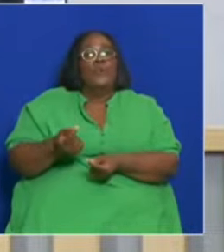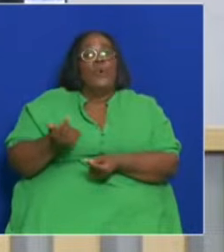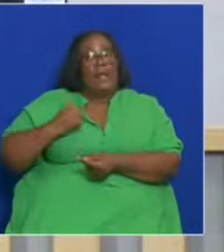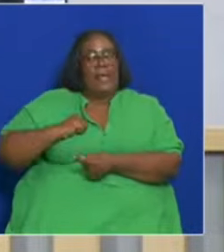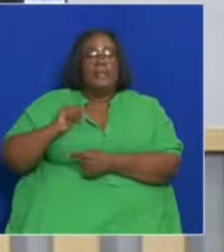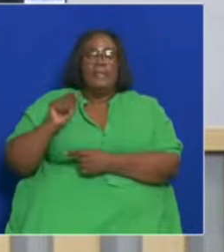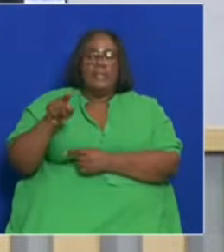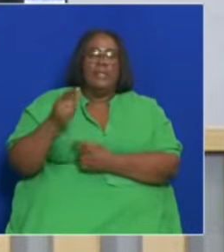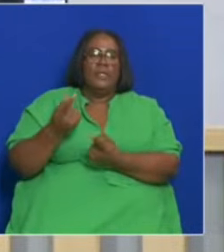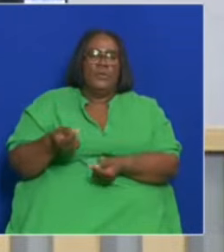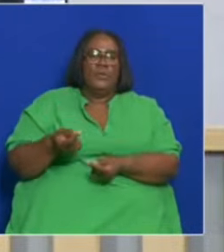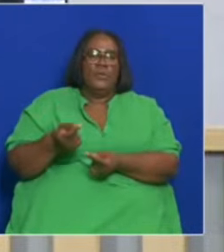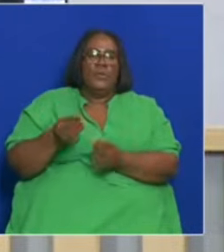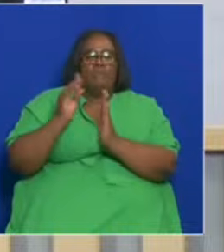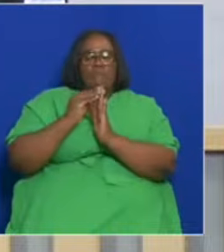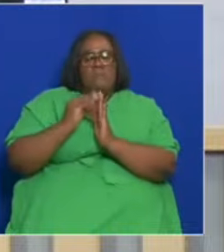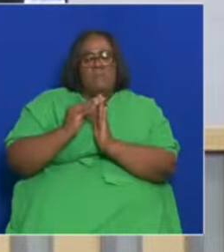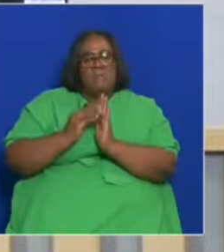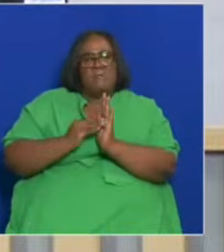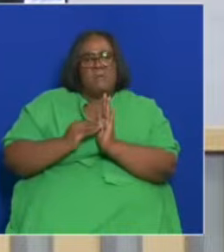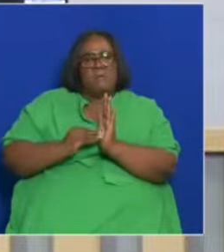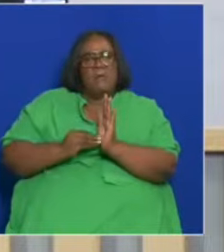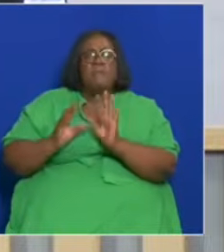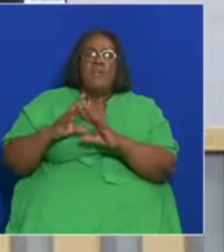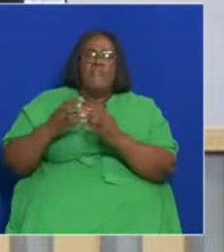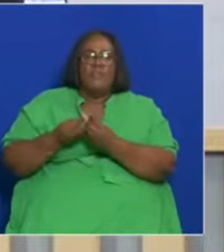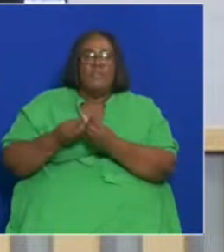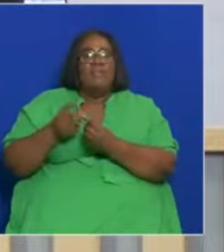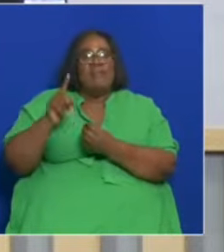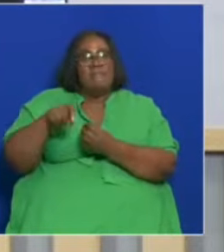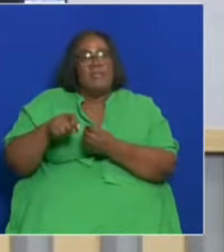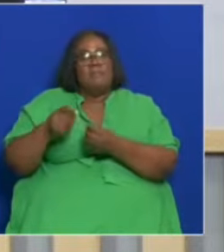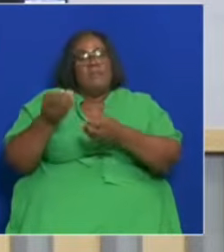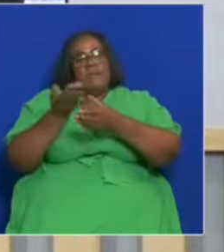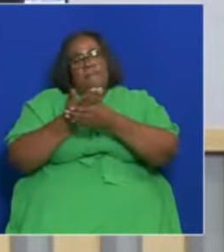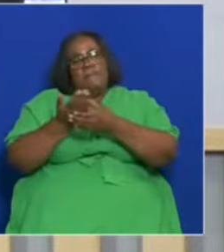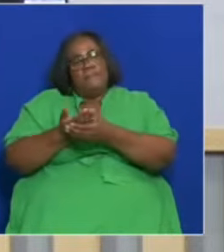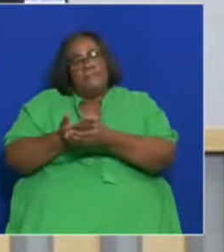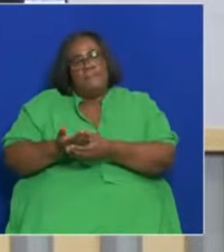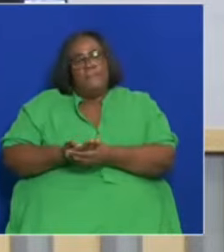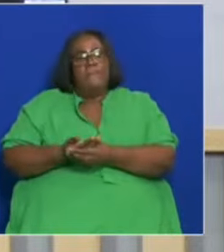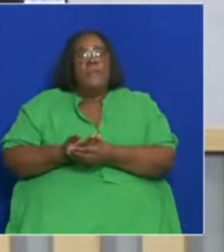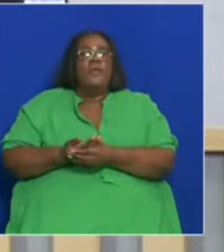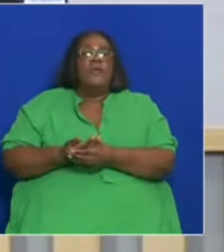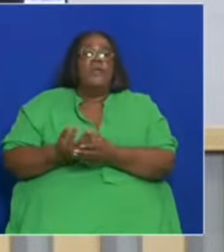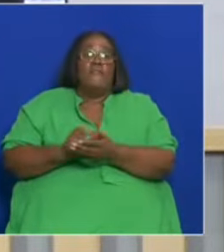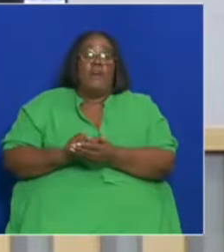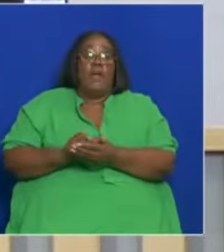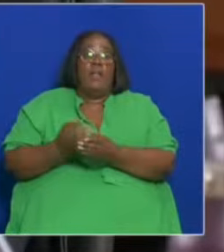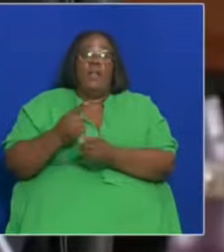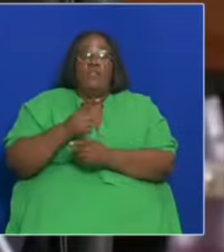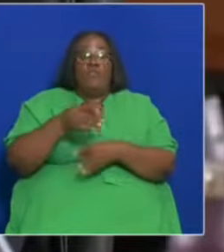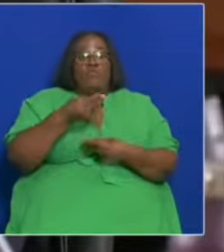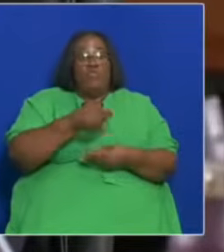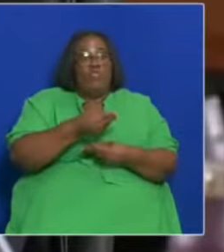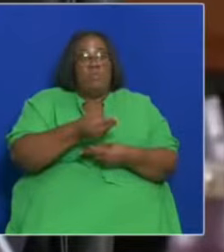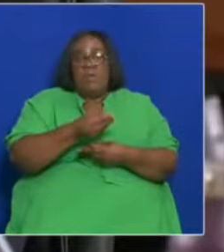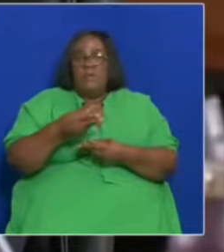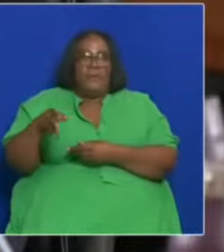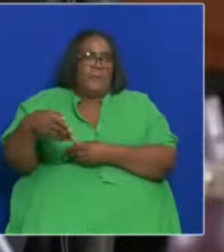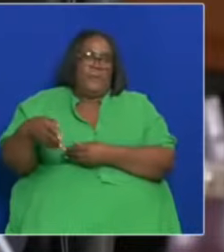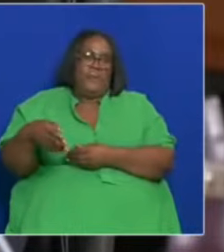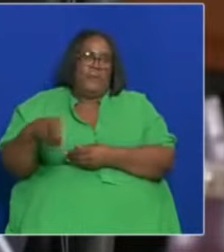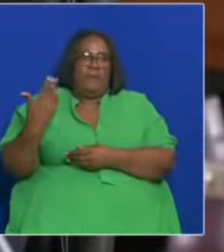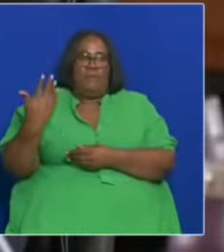record of everything that is supposed to be in that file, and those documents were not part of that file. And this would have also